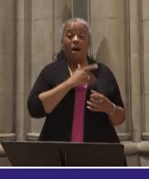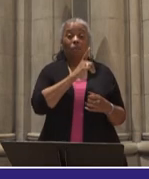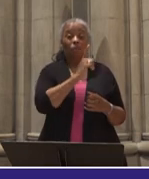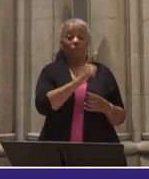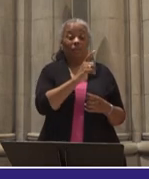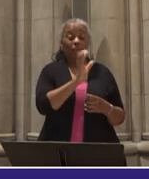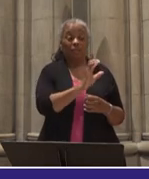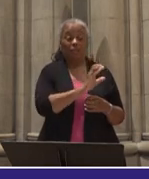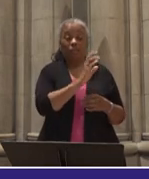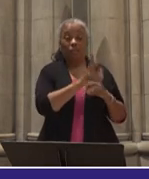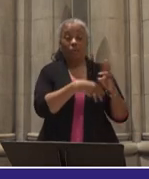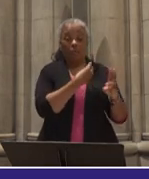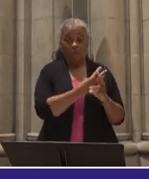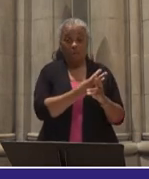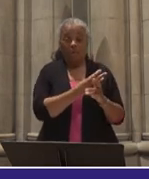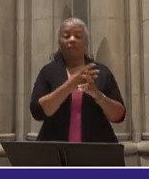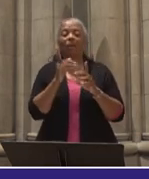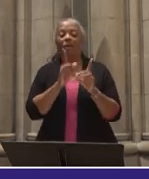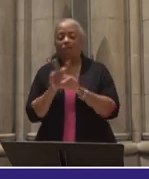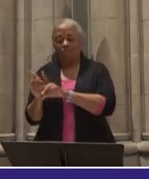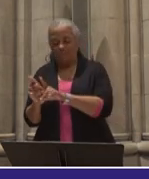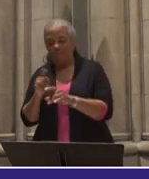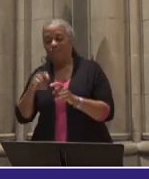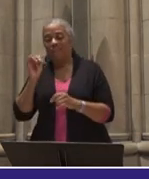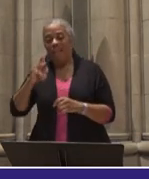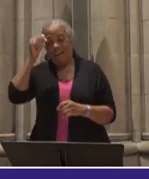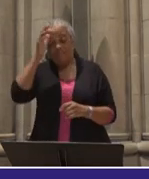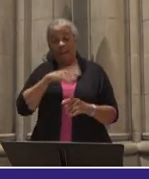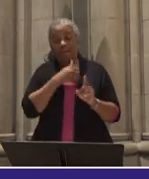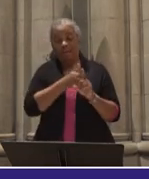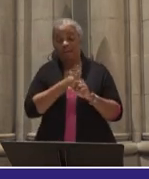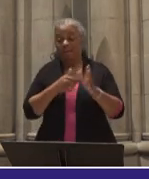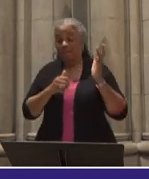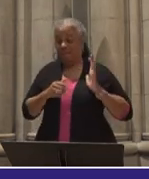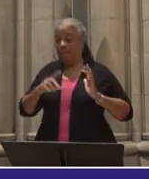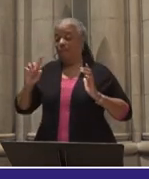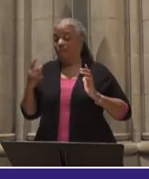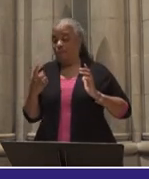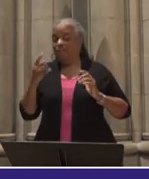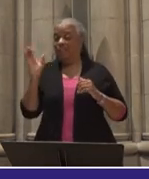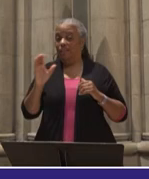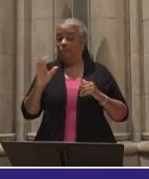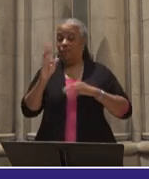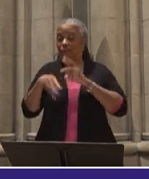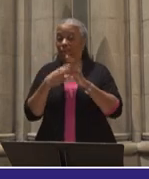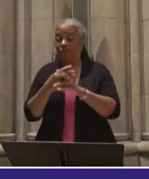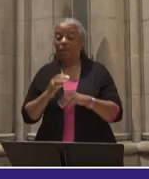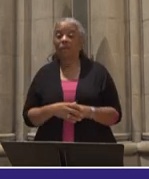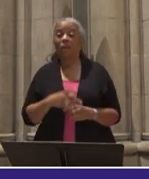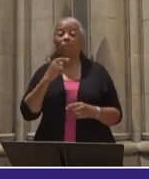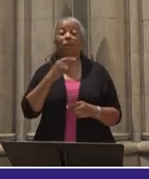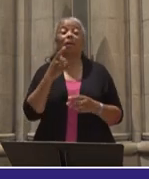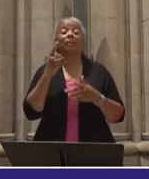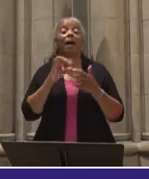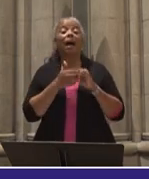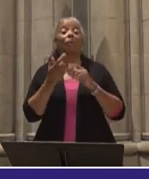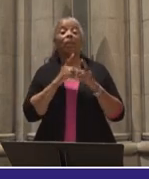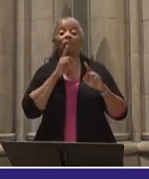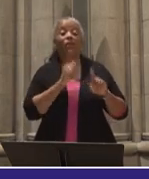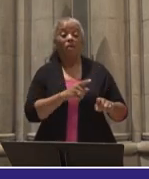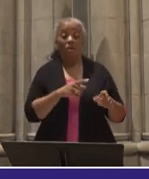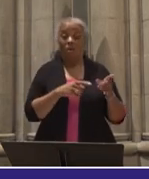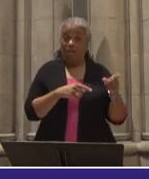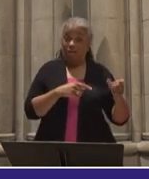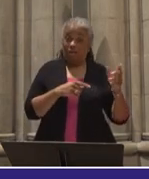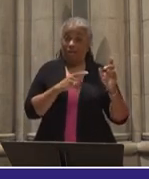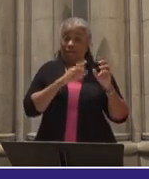century world than it was for the man running in his first century world. For the way things are